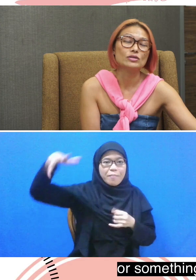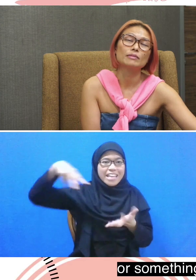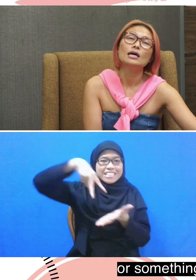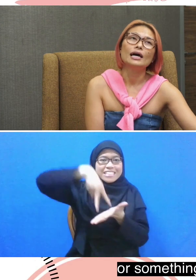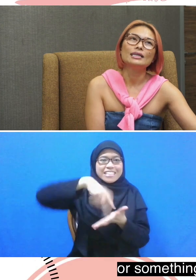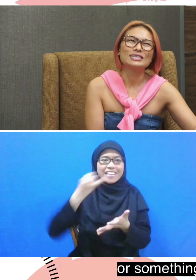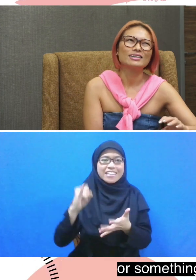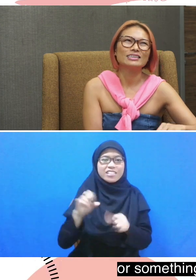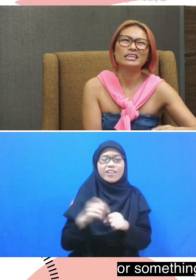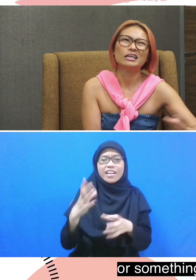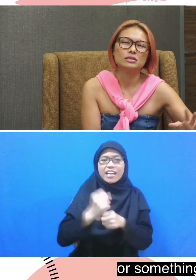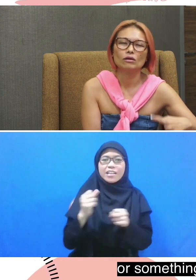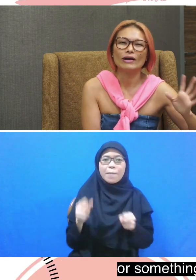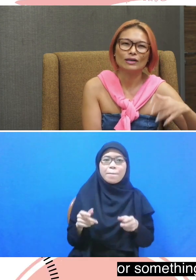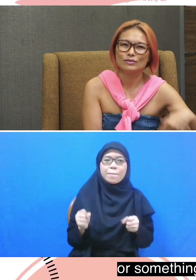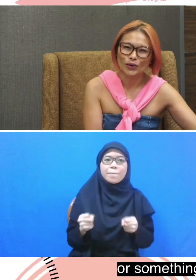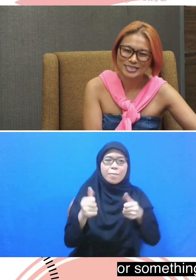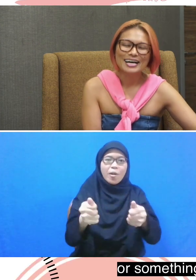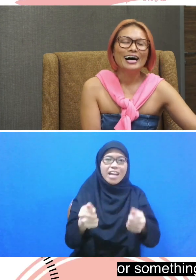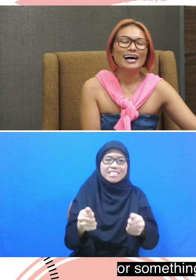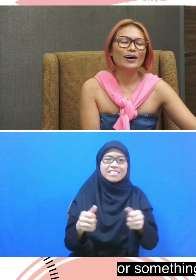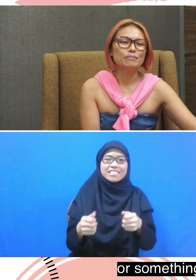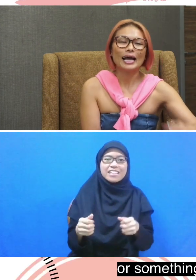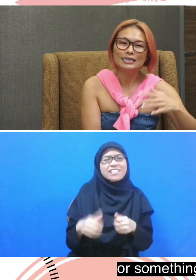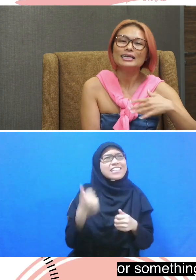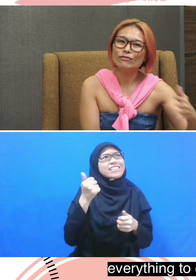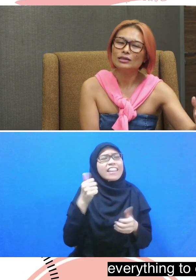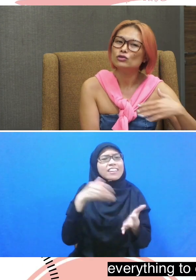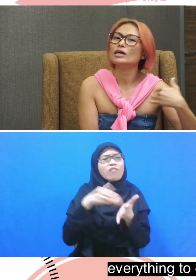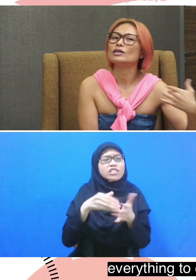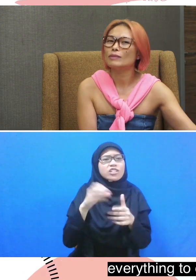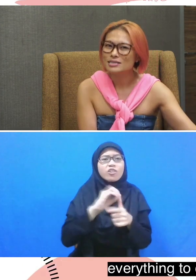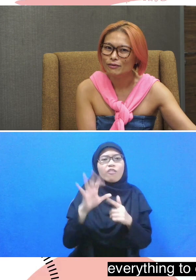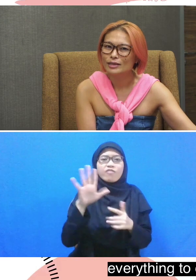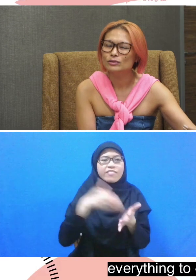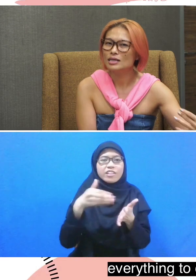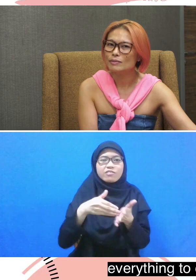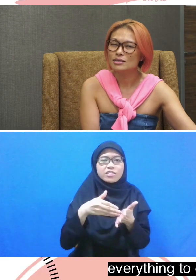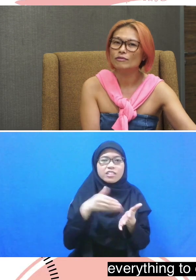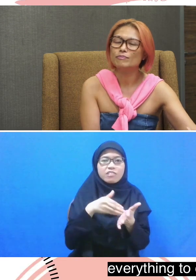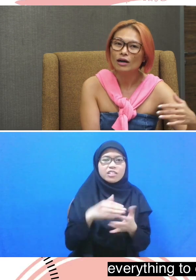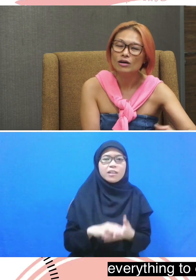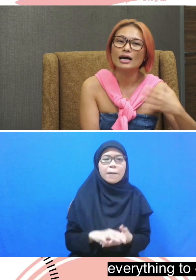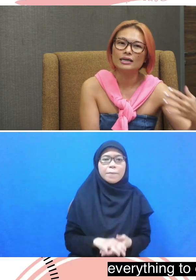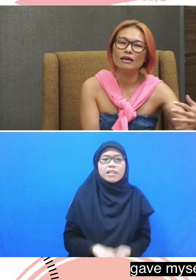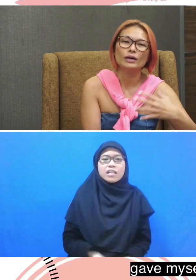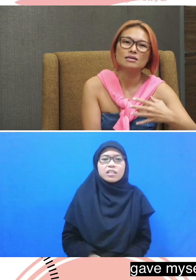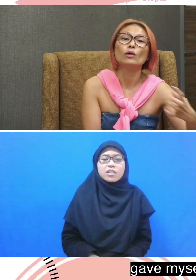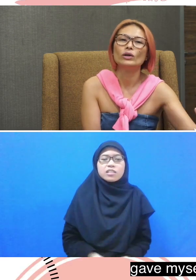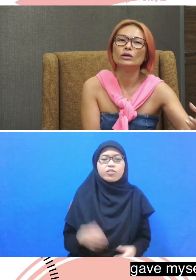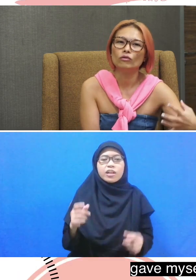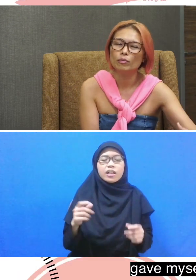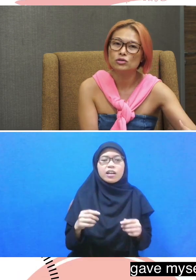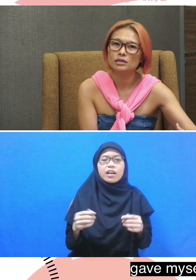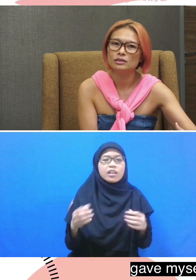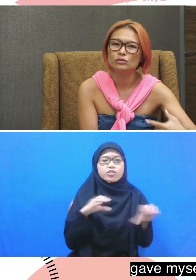$1 million or something. I think it was like $10,000 or $5,000. But I did everything to challenge myself and to test myself, because I gave myself that